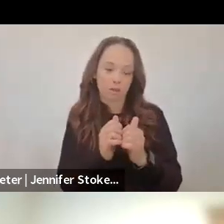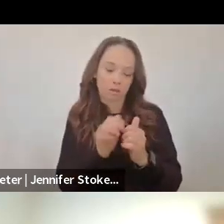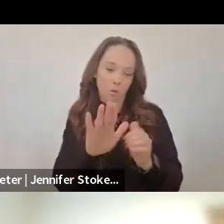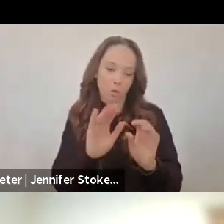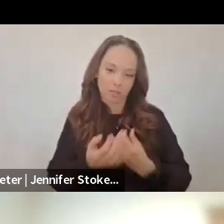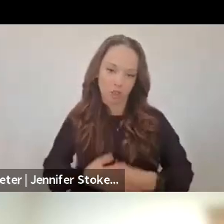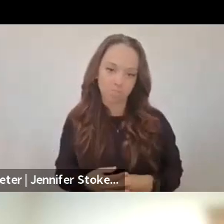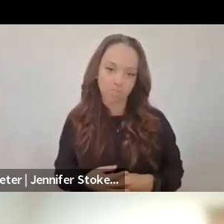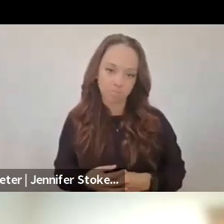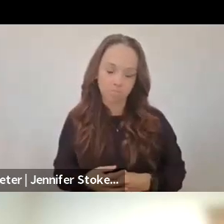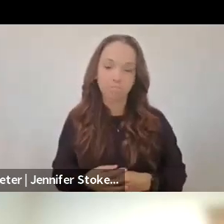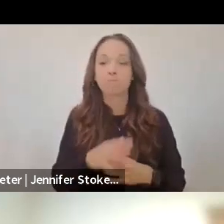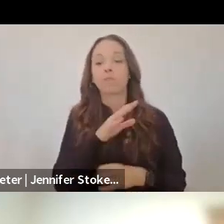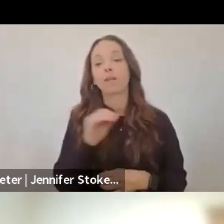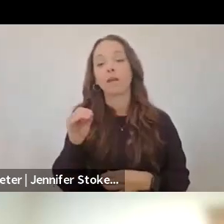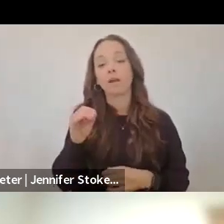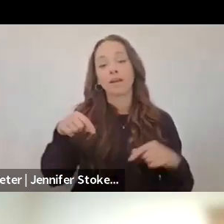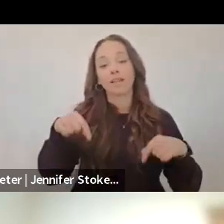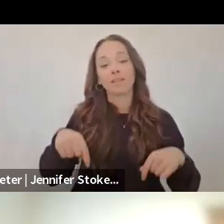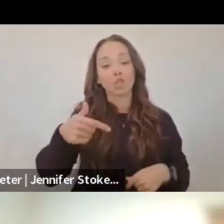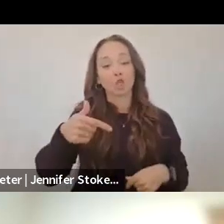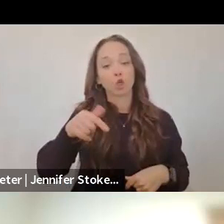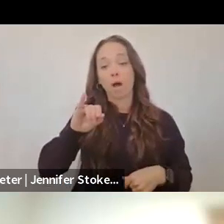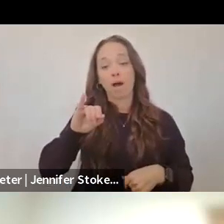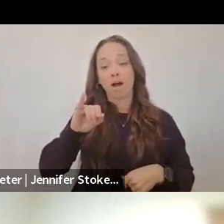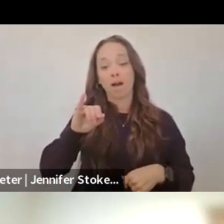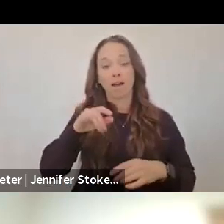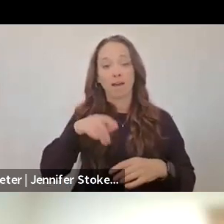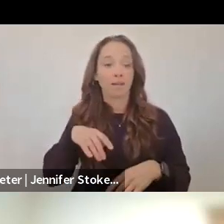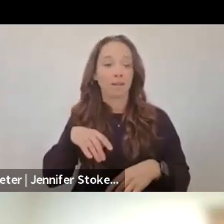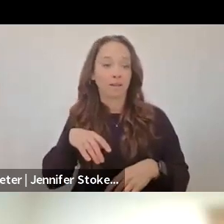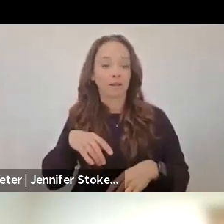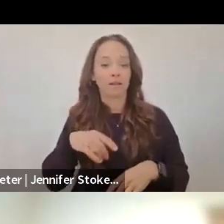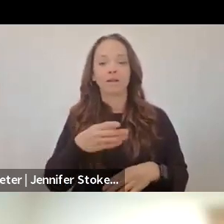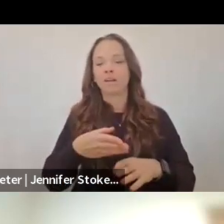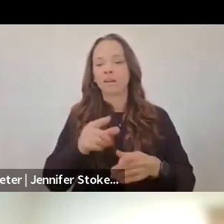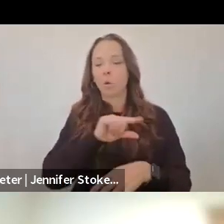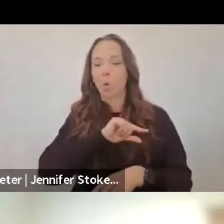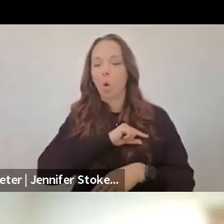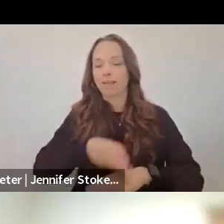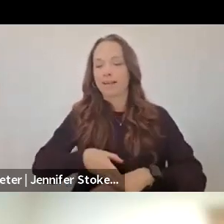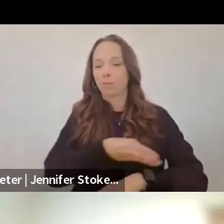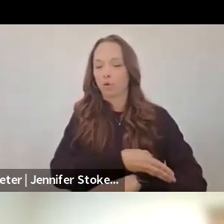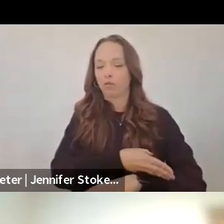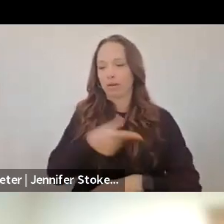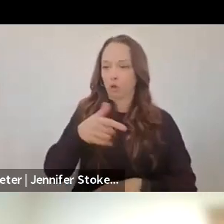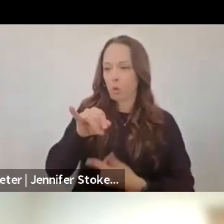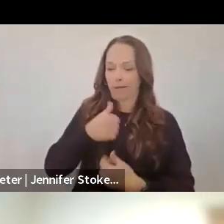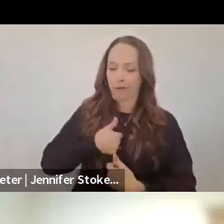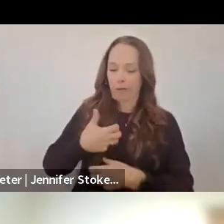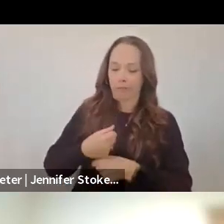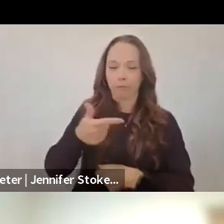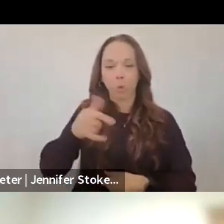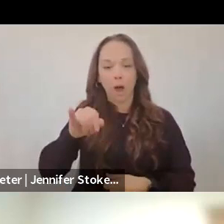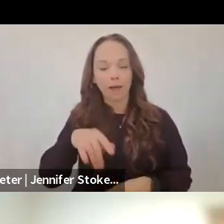finally, doing on, this is a QI effort just like any other QI, quality improvement, sorry for the acronym,